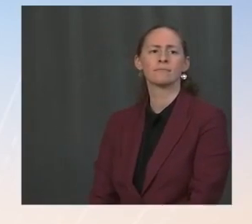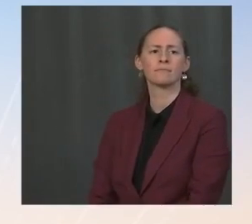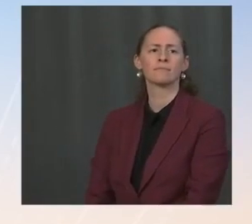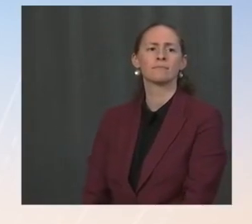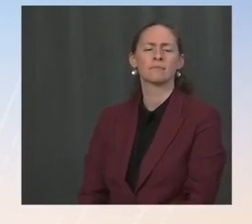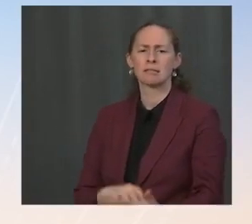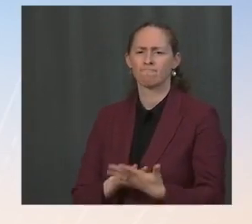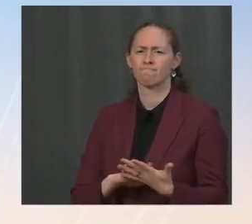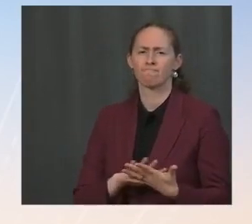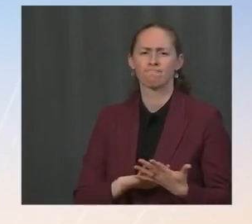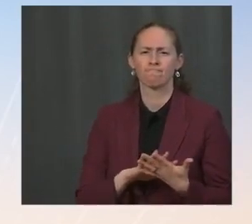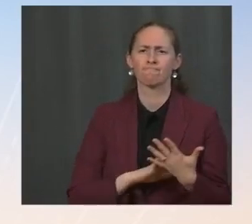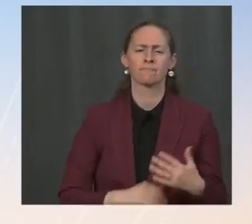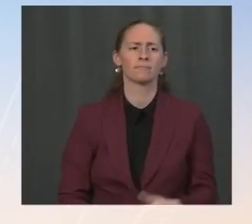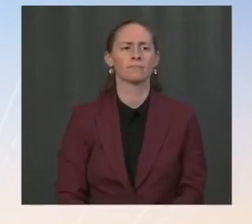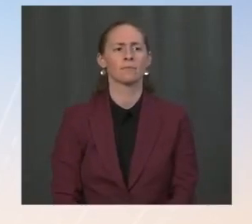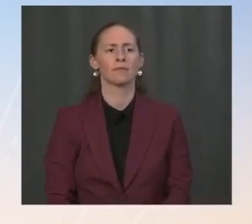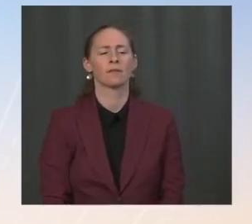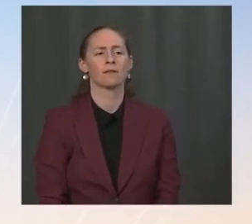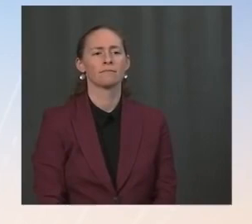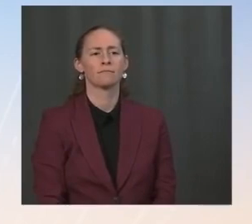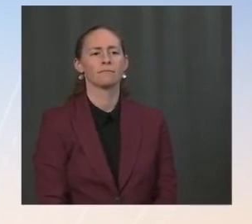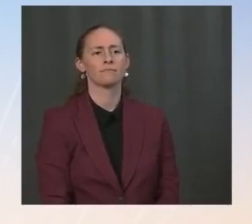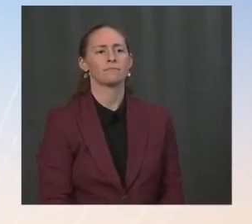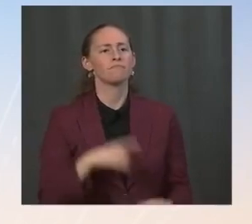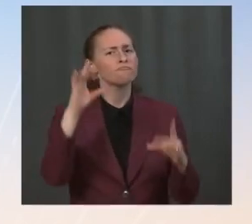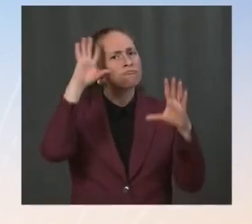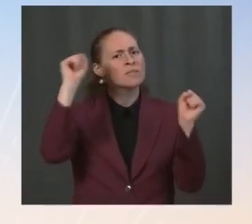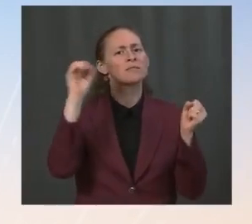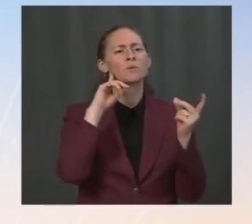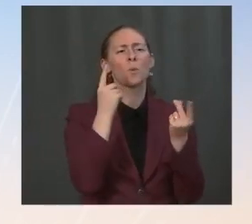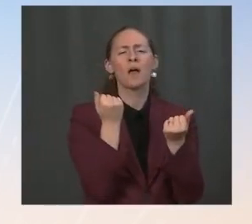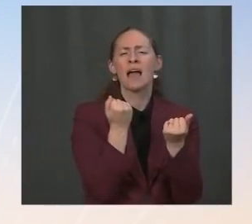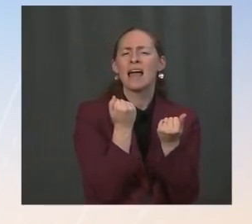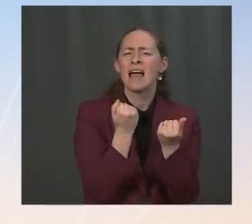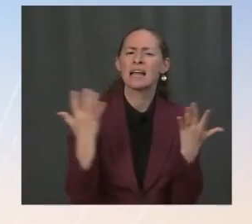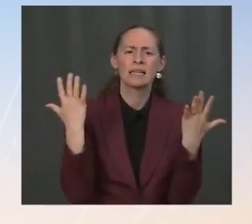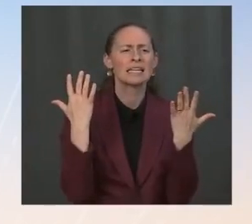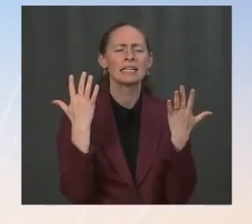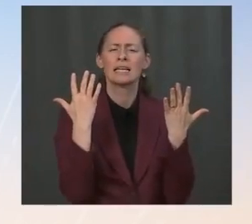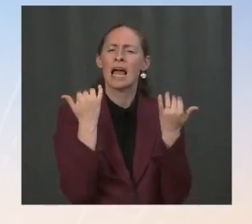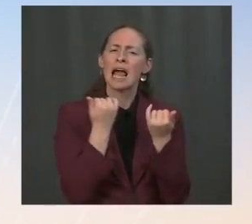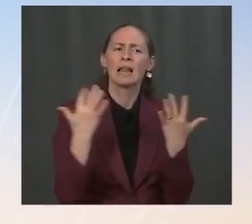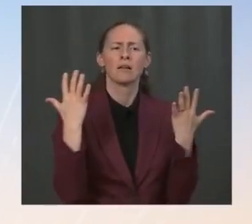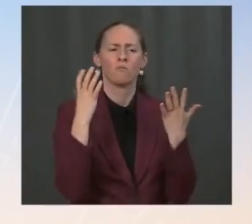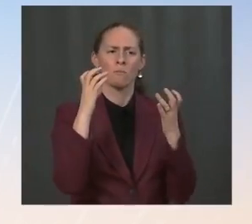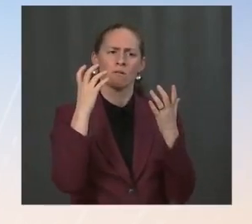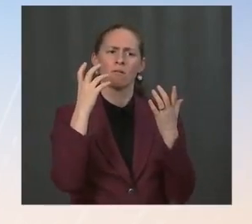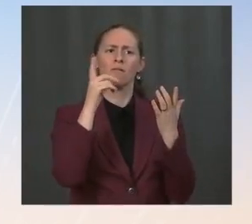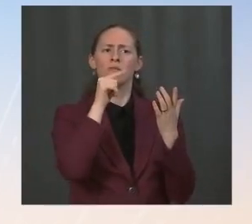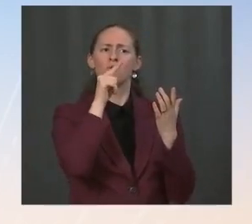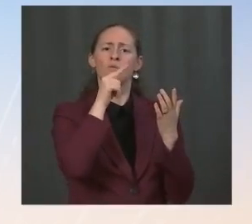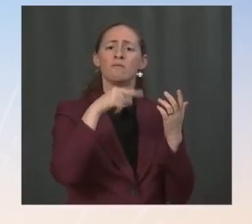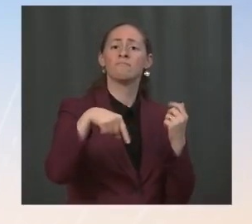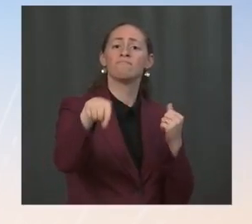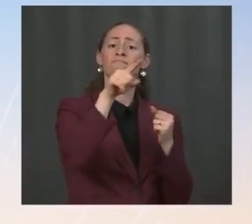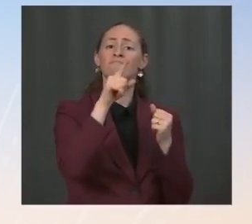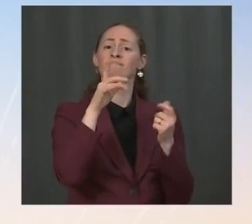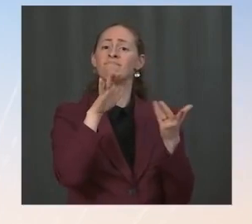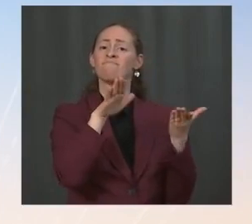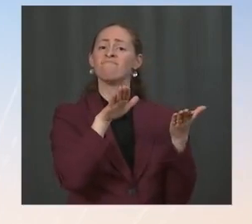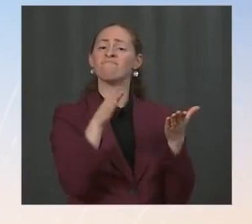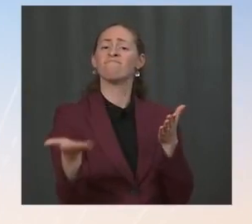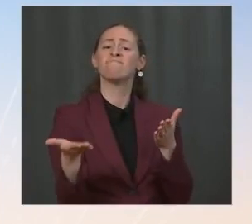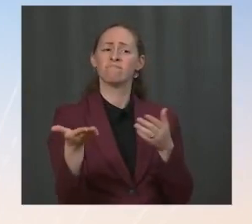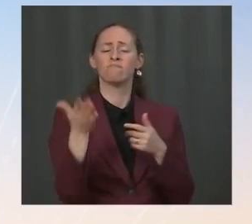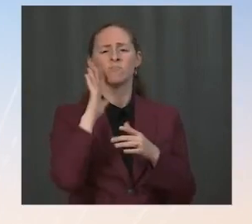I'm certain the president will do everything he can to honor the sacrifice and the service of the lives who were lost today. I